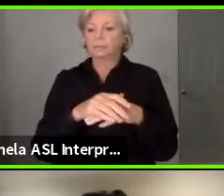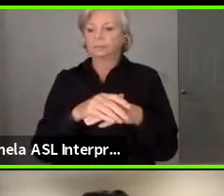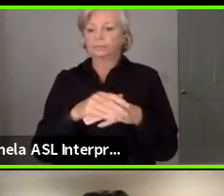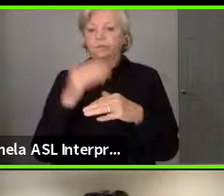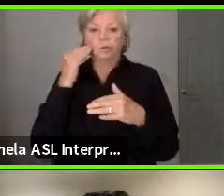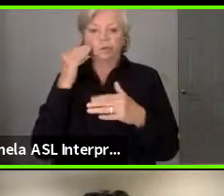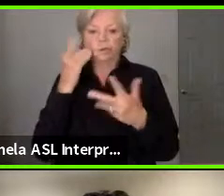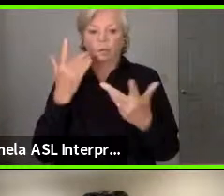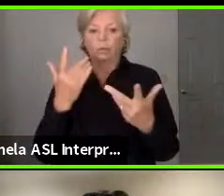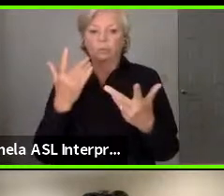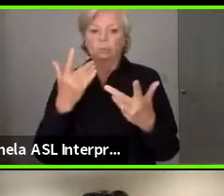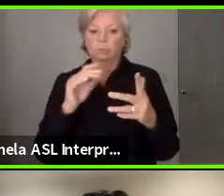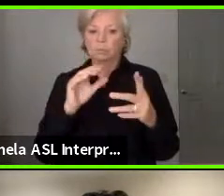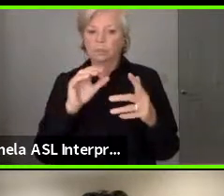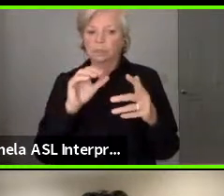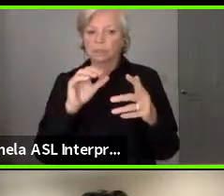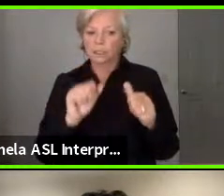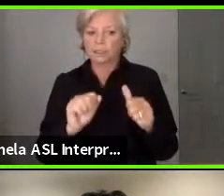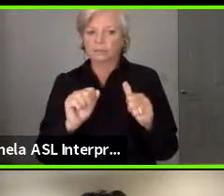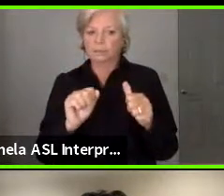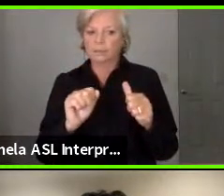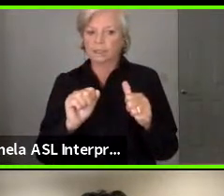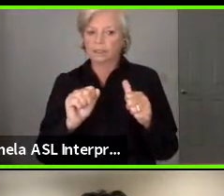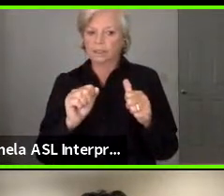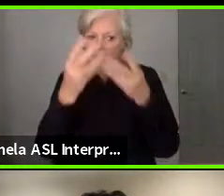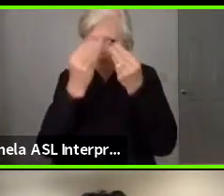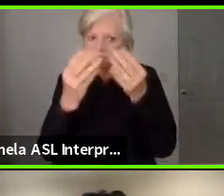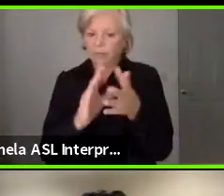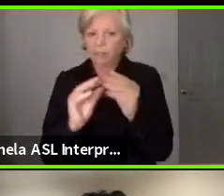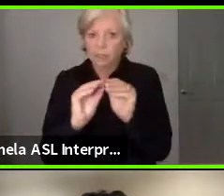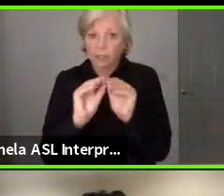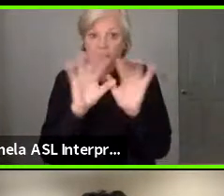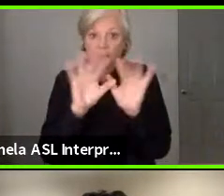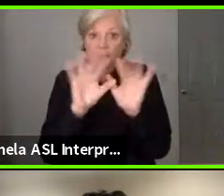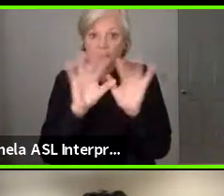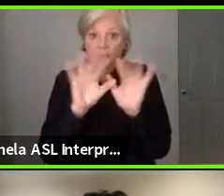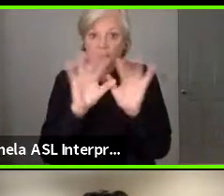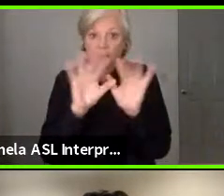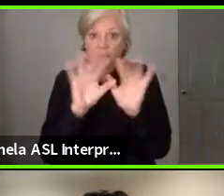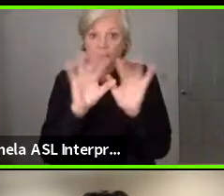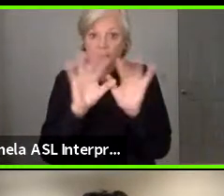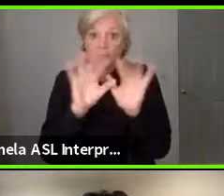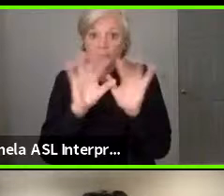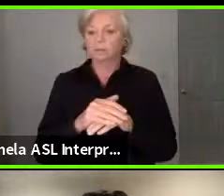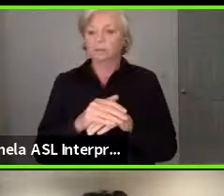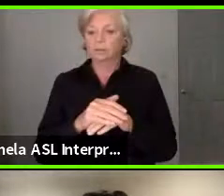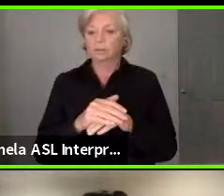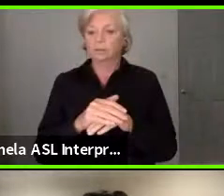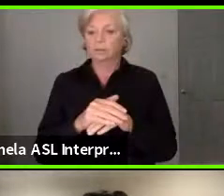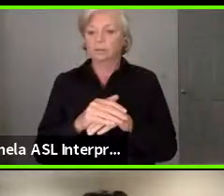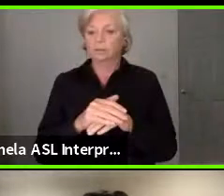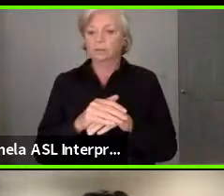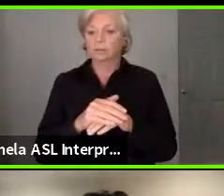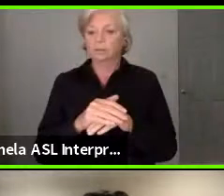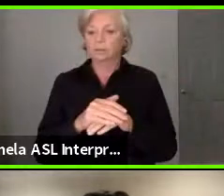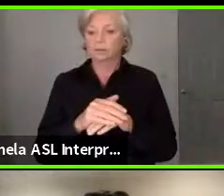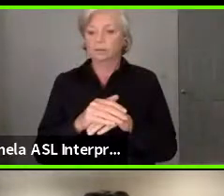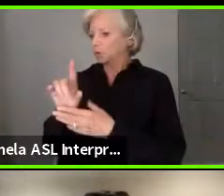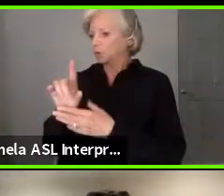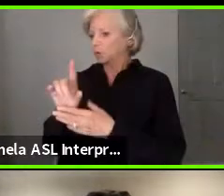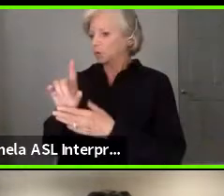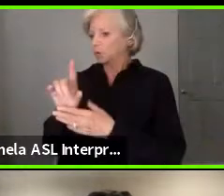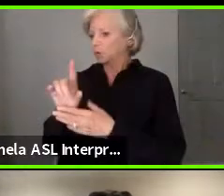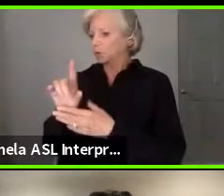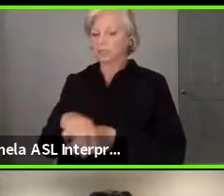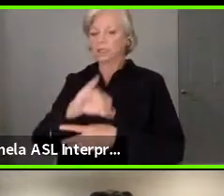the information in a clear way that will help them say yes? Yeah, that's a great question. I think Joanna Locke is